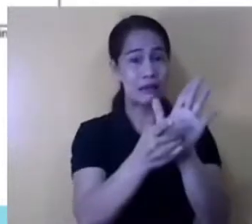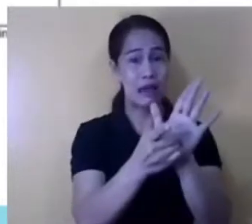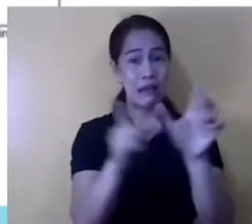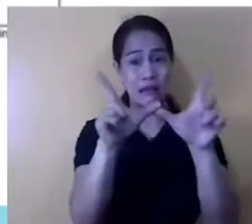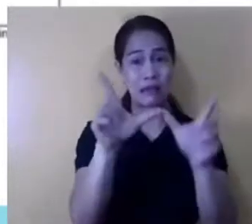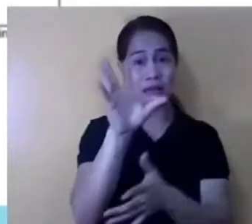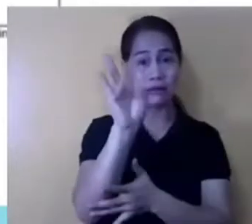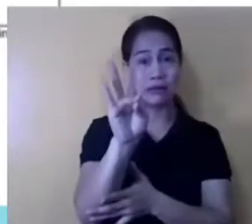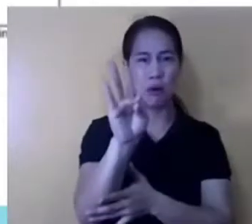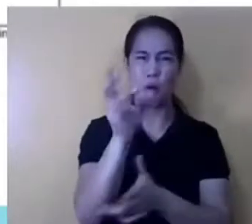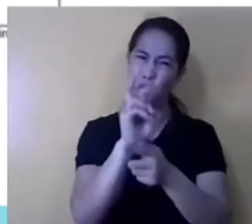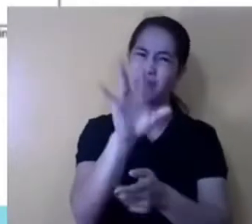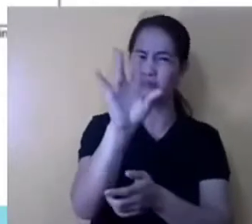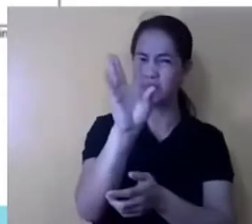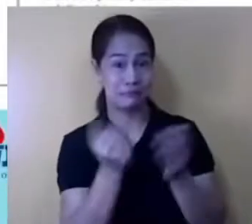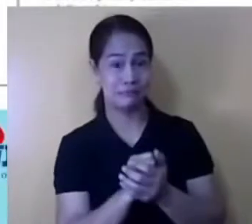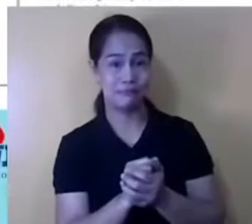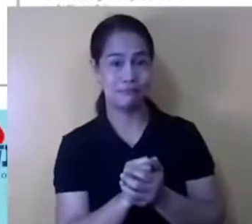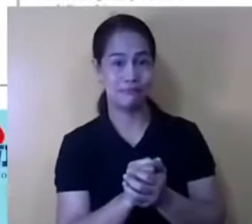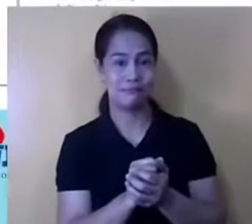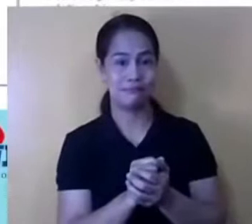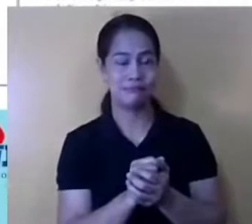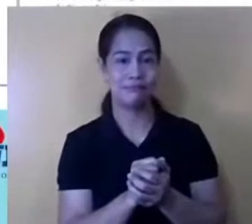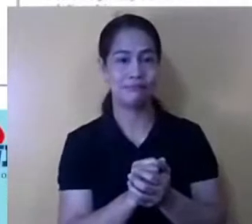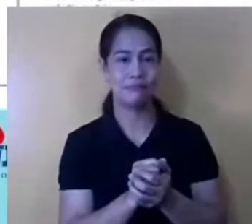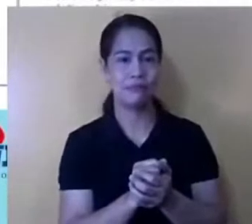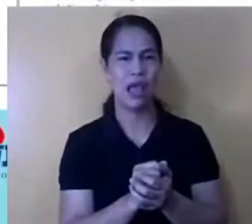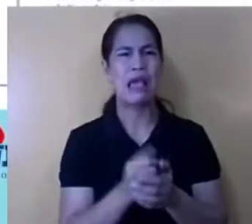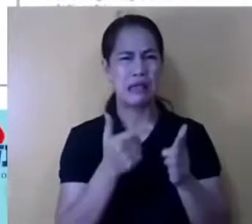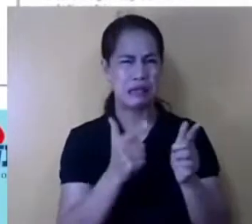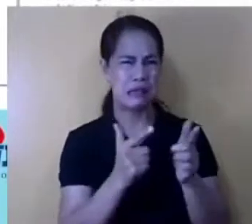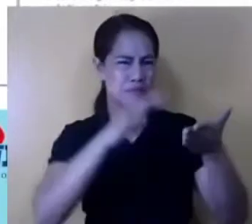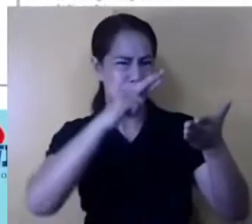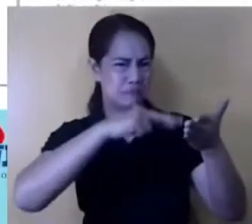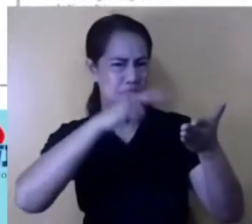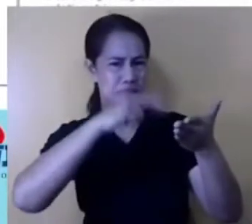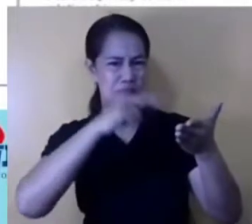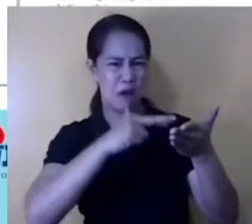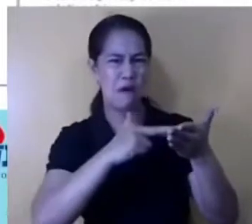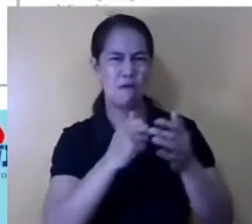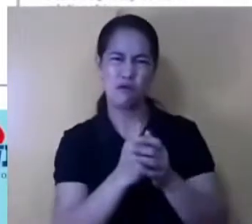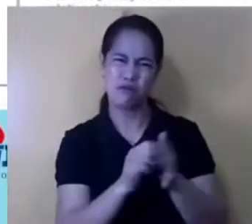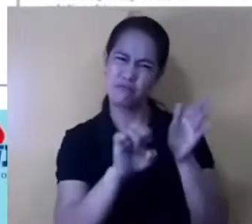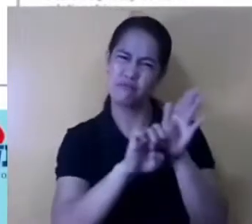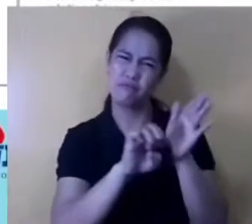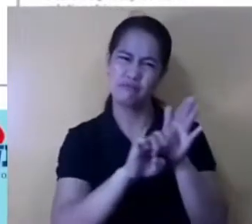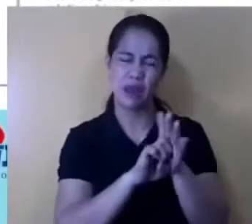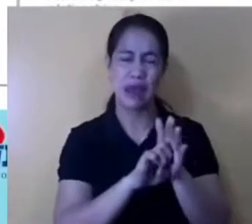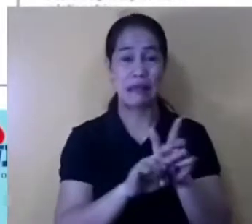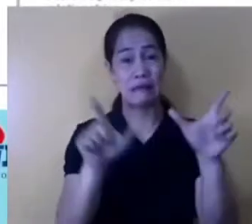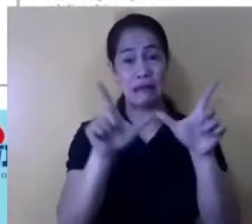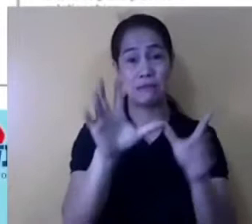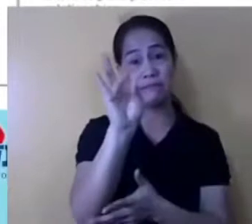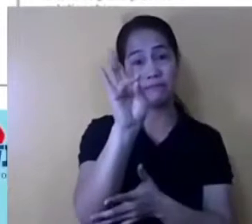6, 5, 4, or 3? Let me read you, for instance, level 7. The